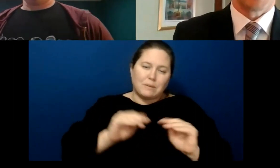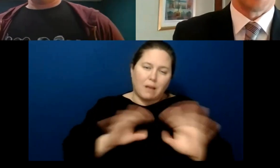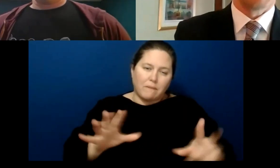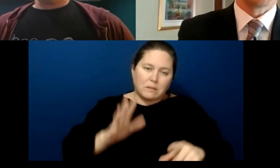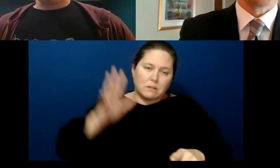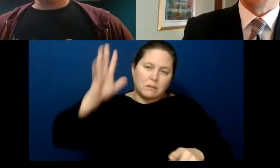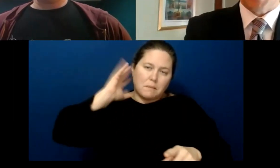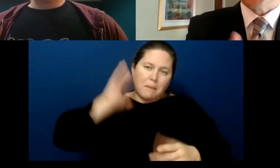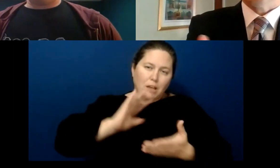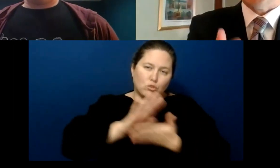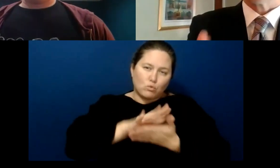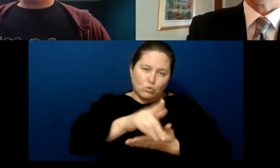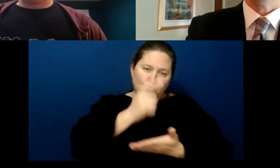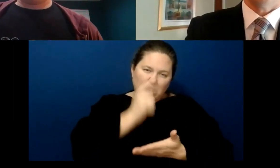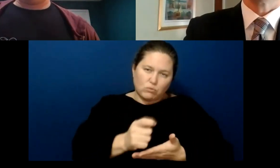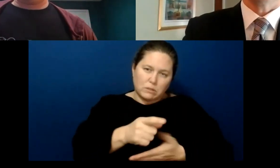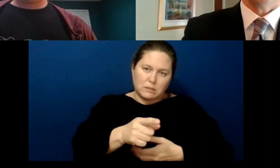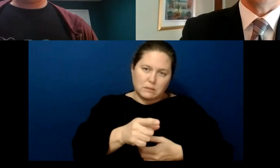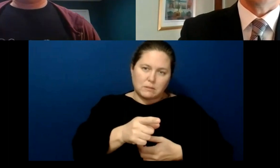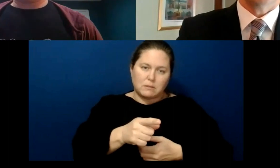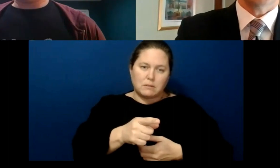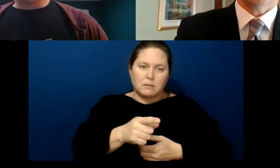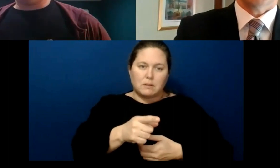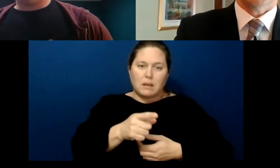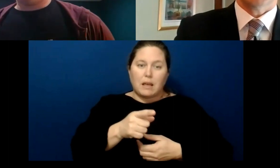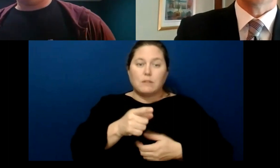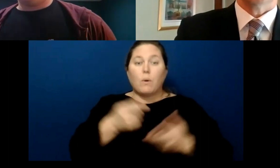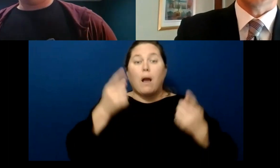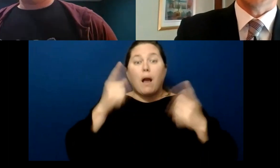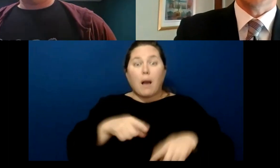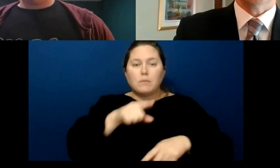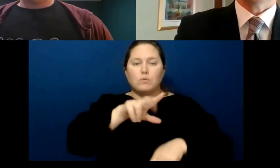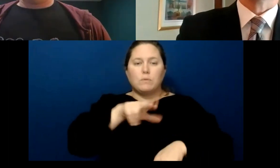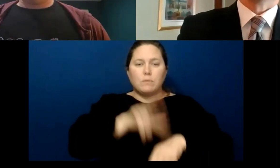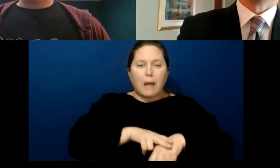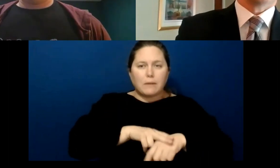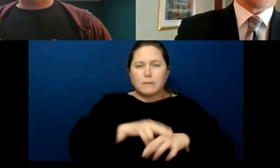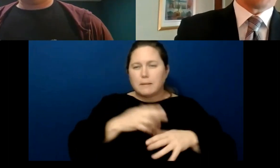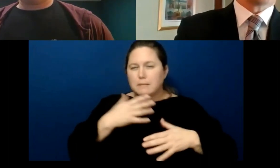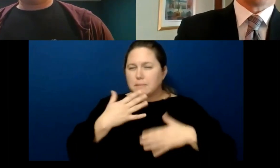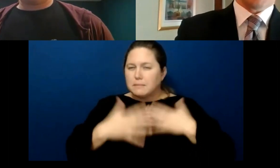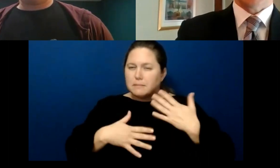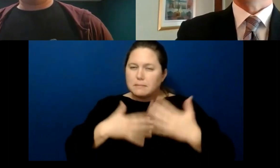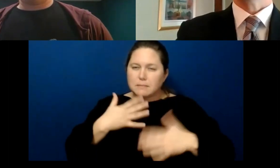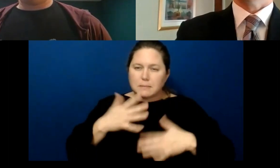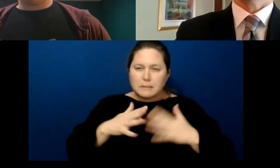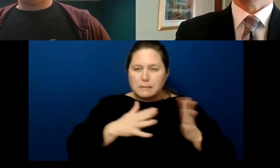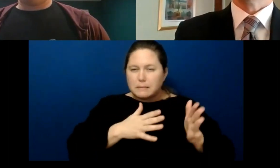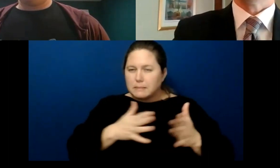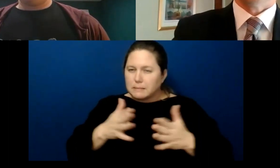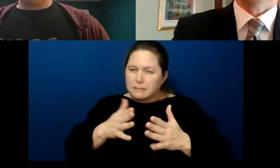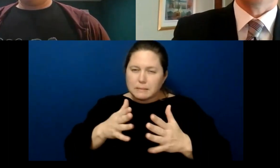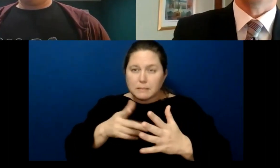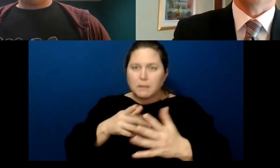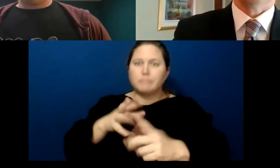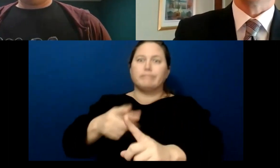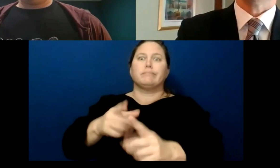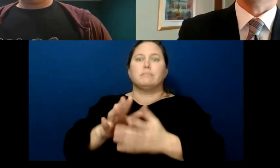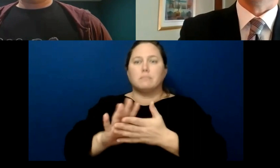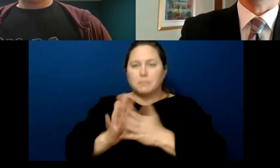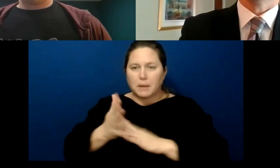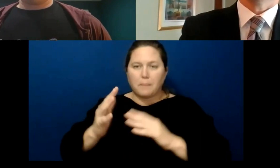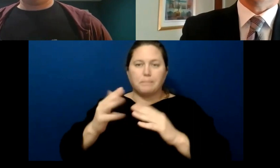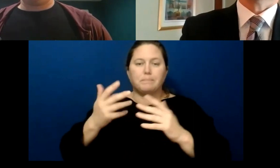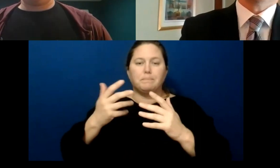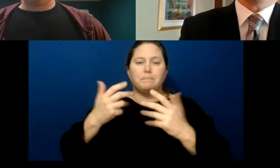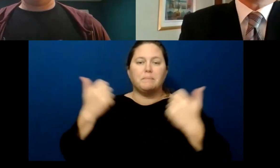interested in it, and then you naturally found your way into it. And I want to add on to that a question from Terry Ertman. Thank